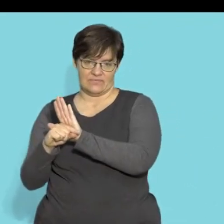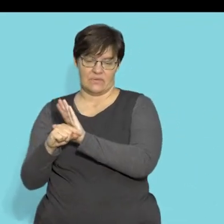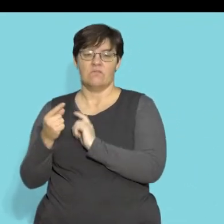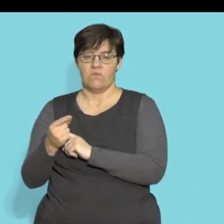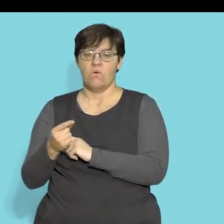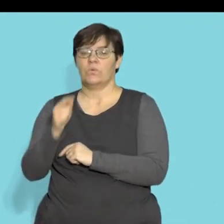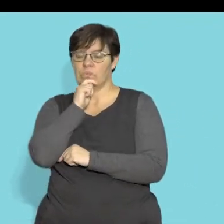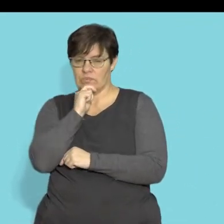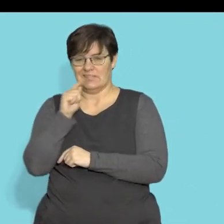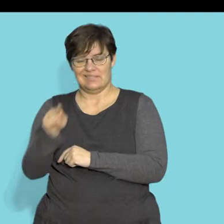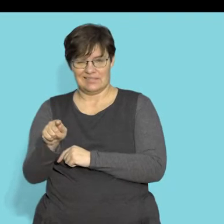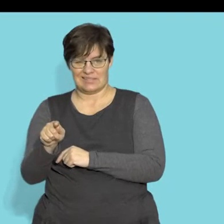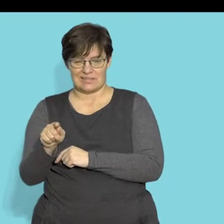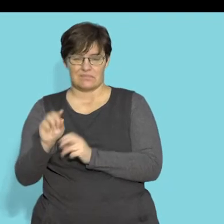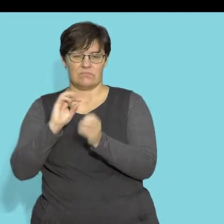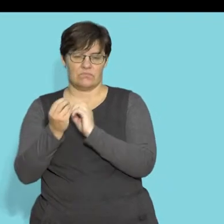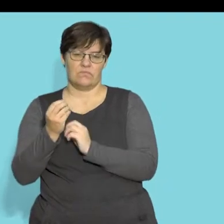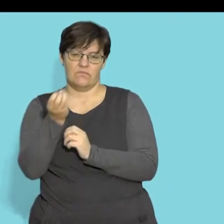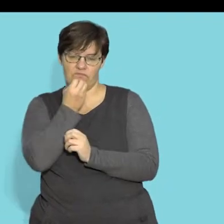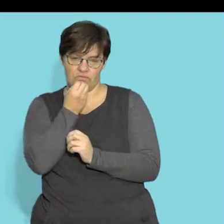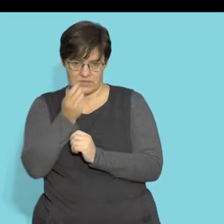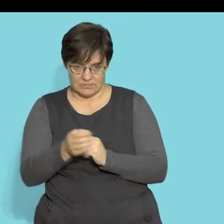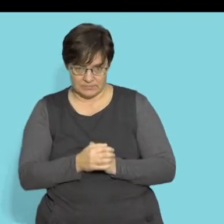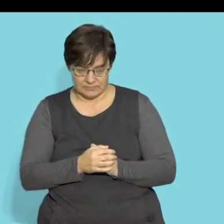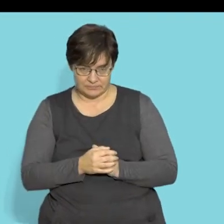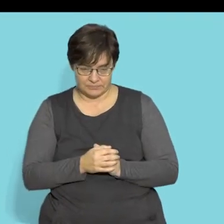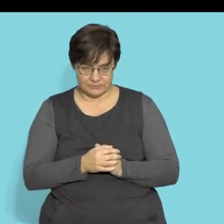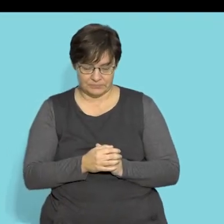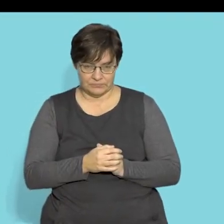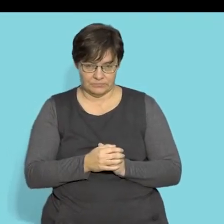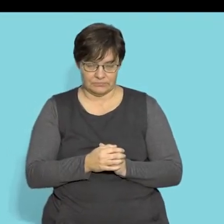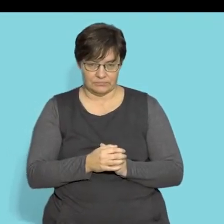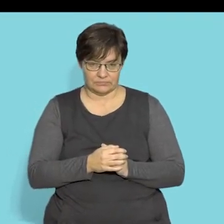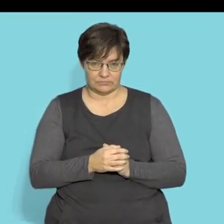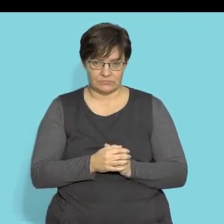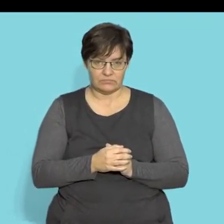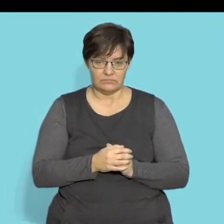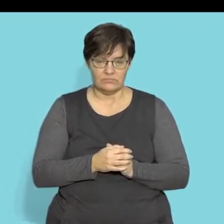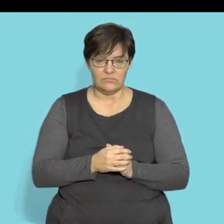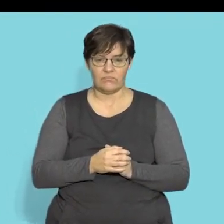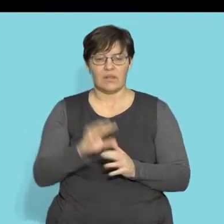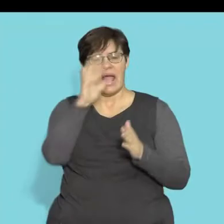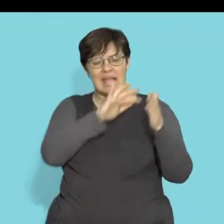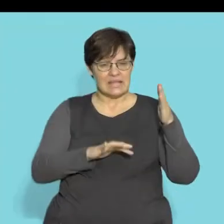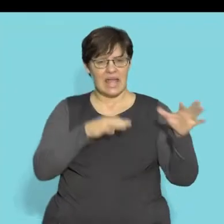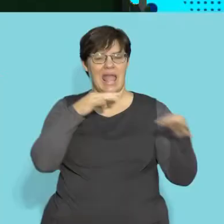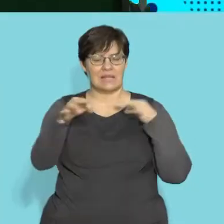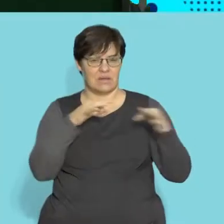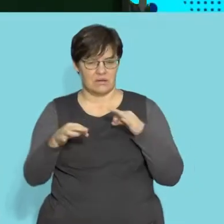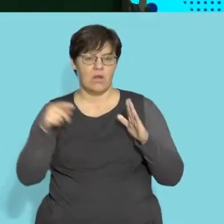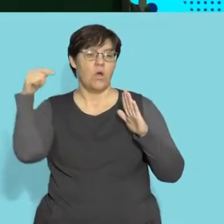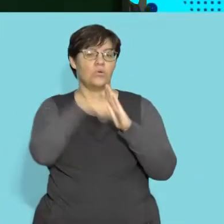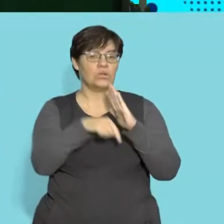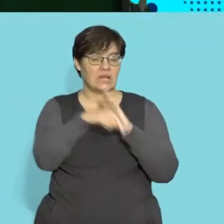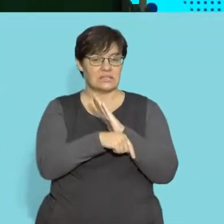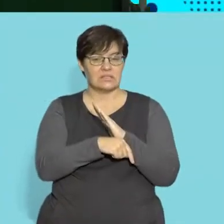of using genetically modified organisms as a source of food. So guys, when we unpack this essay, again, the context